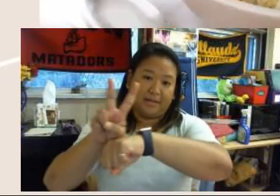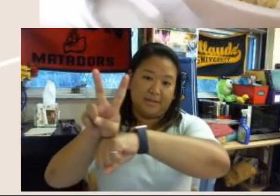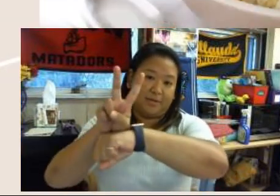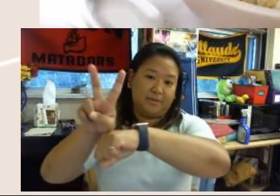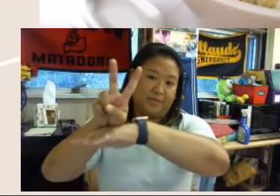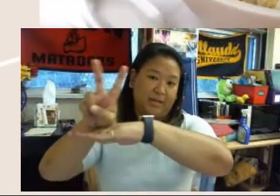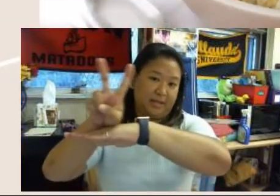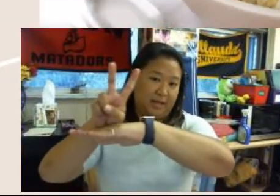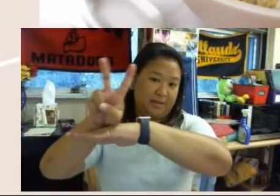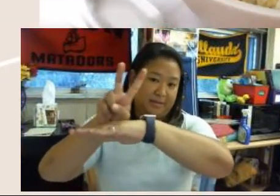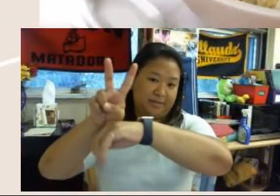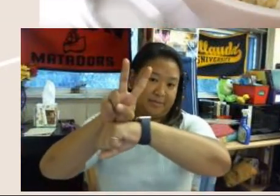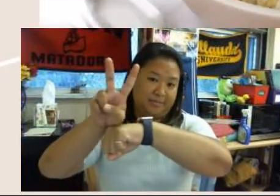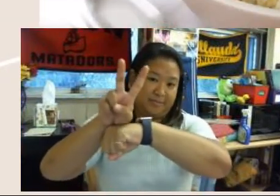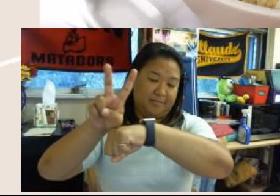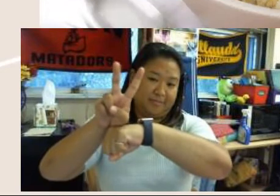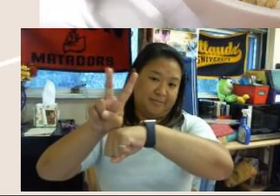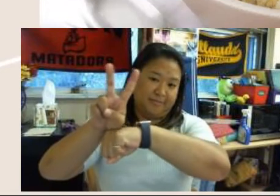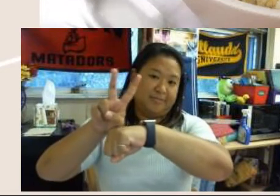Vanilla. Vanilla.